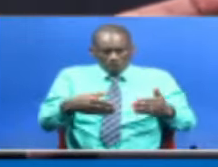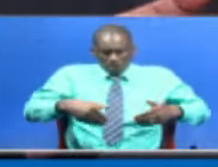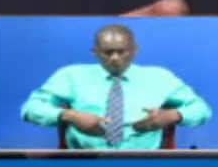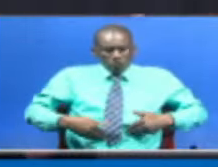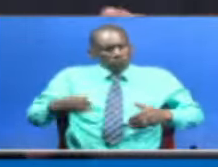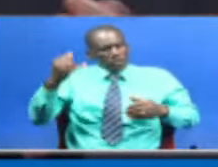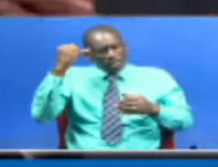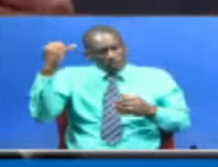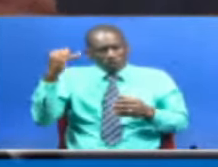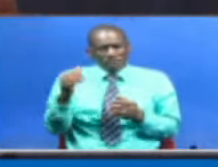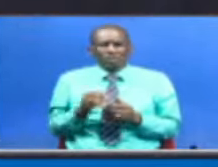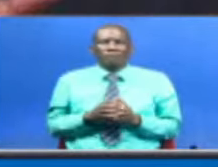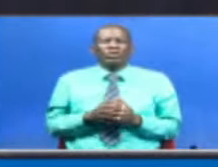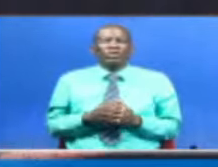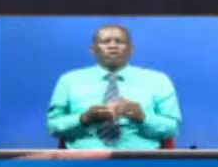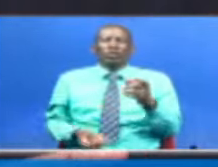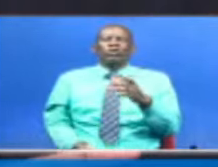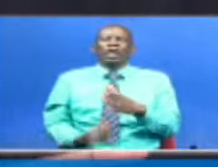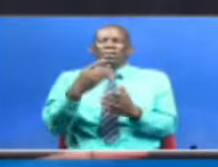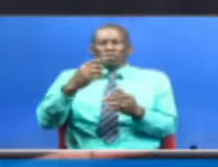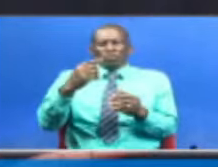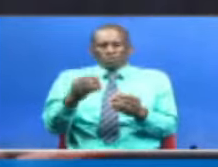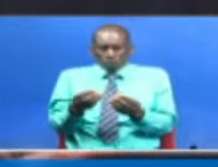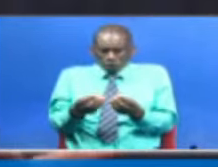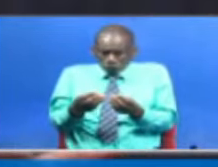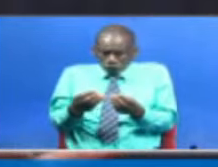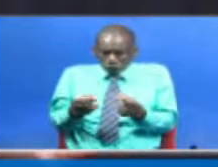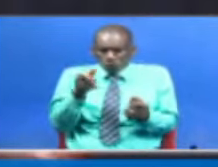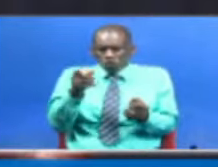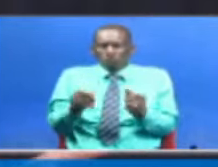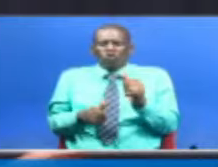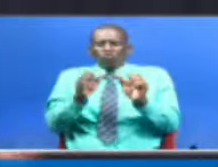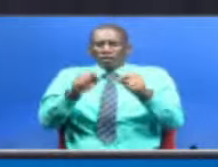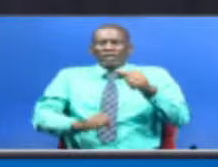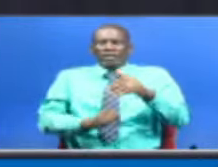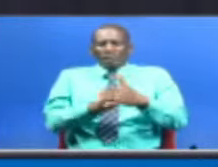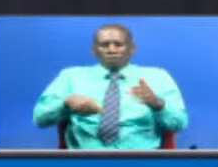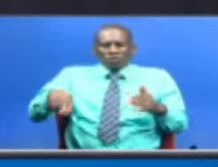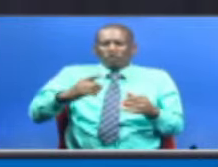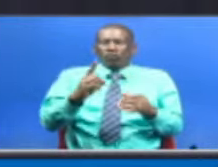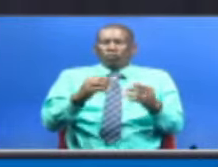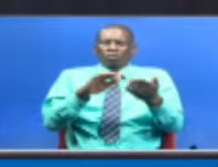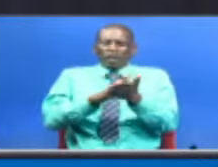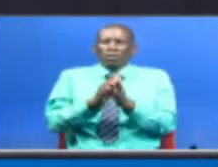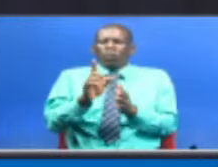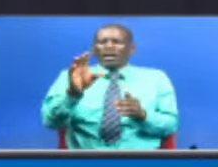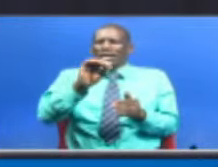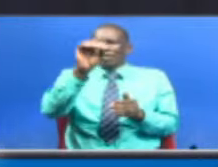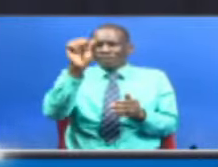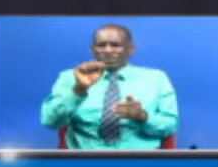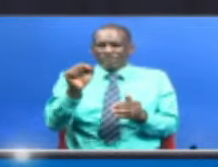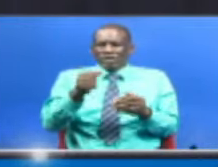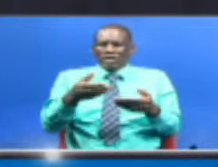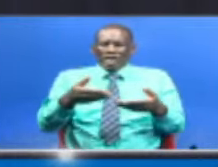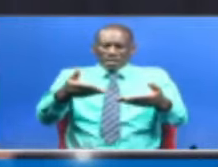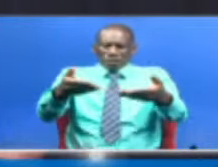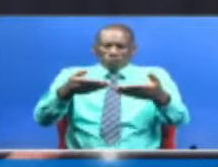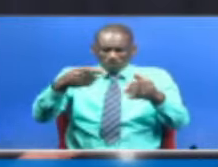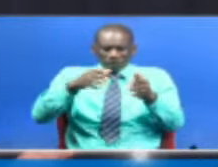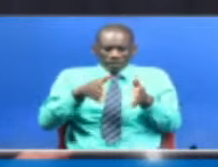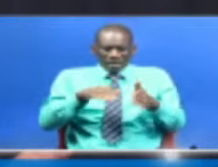innovators to come up with homegrown solutions that can support us to 100% power and provide access to the